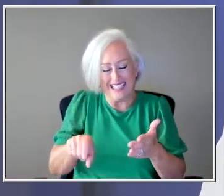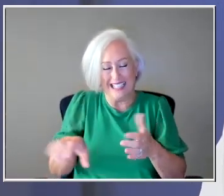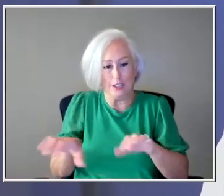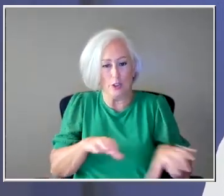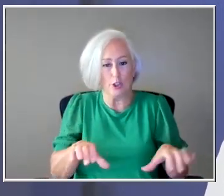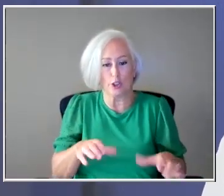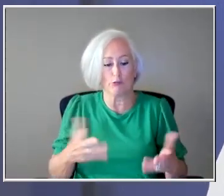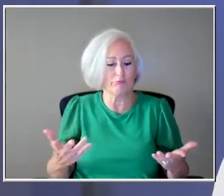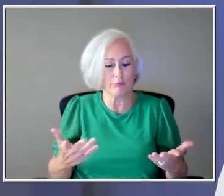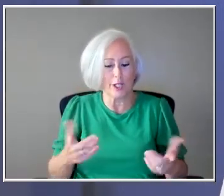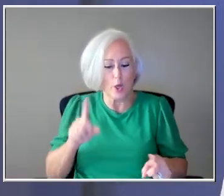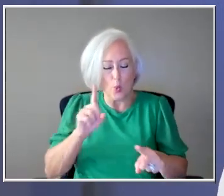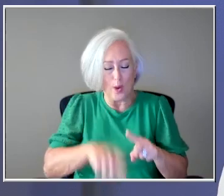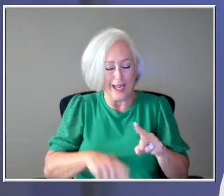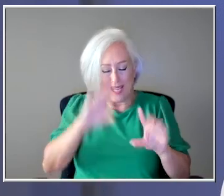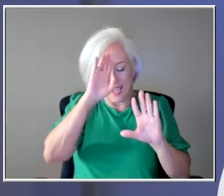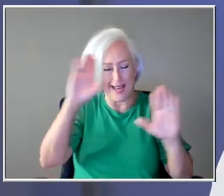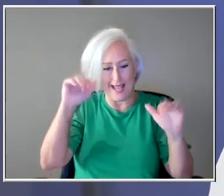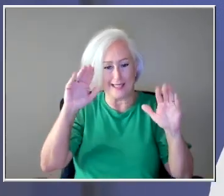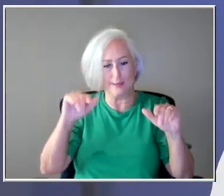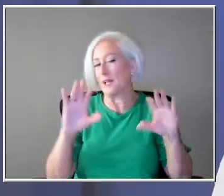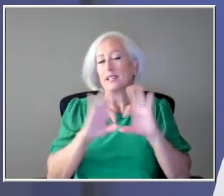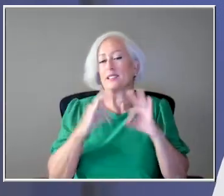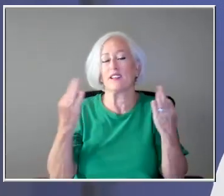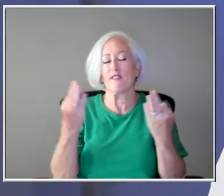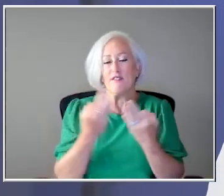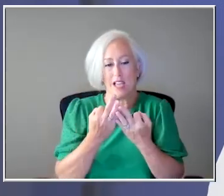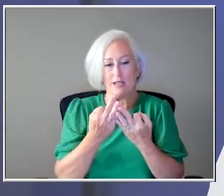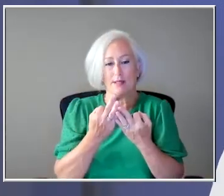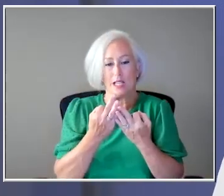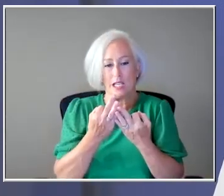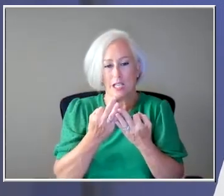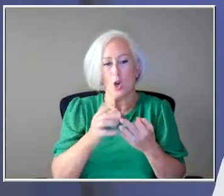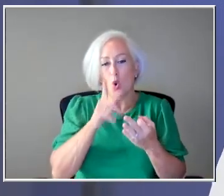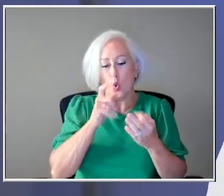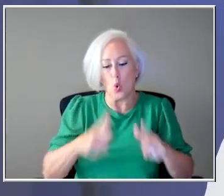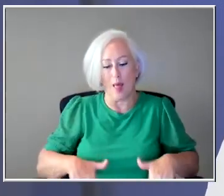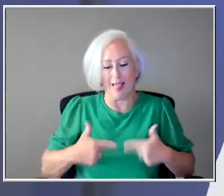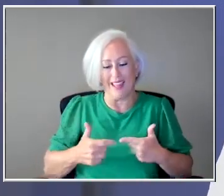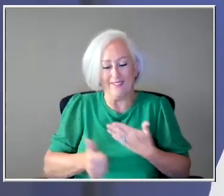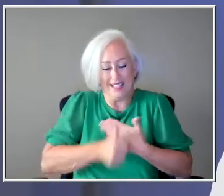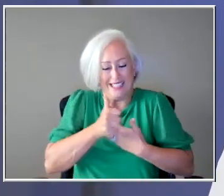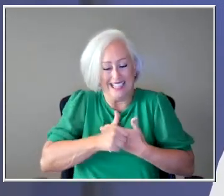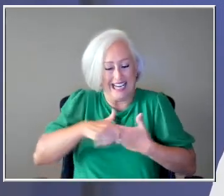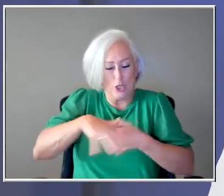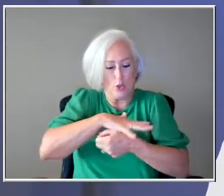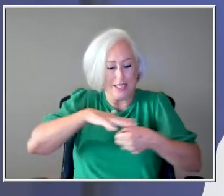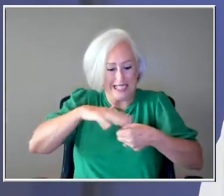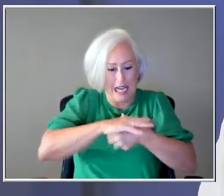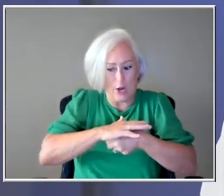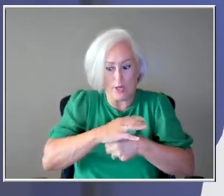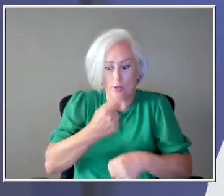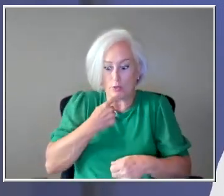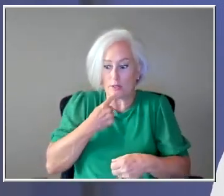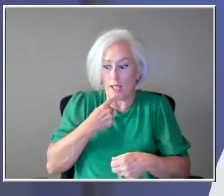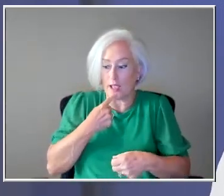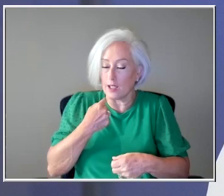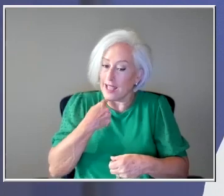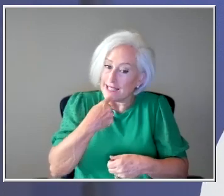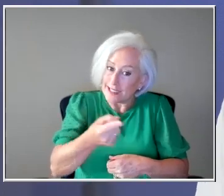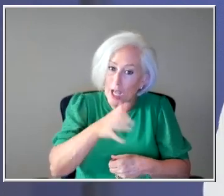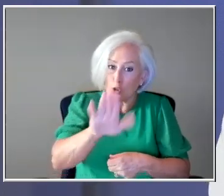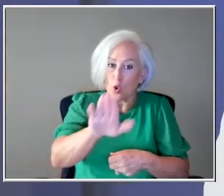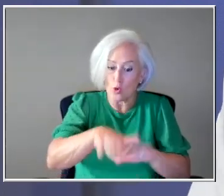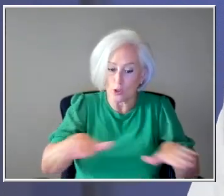to advise families who's live in unsafe neighborhoods to tell their kids to go outside and play for 2 hours.